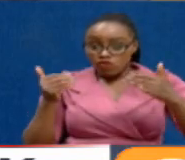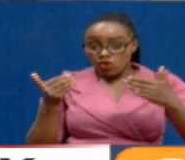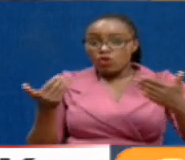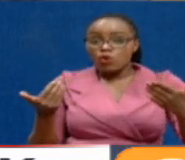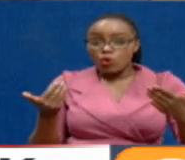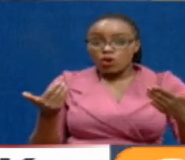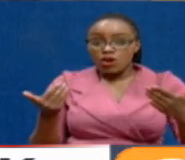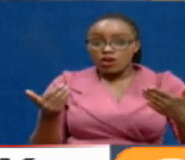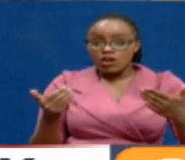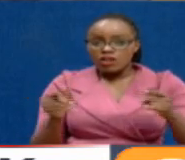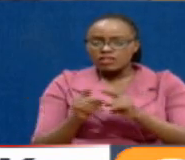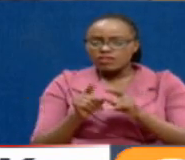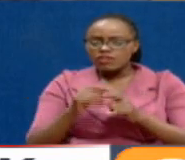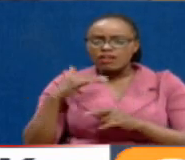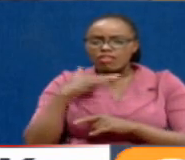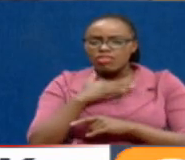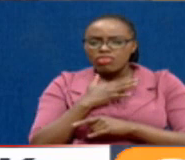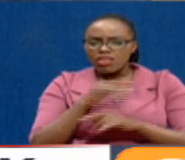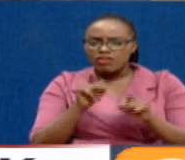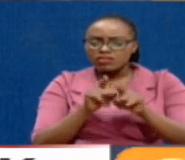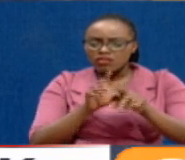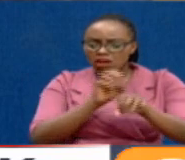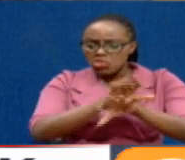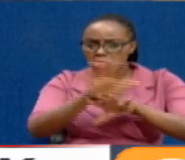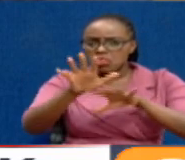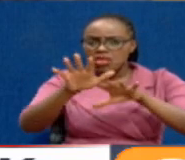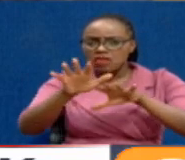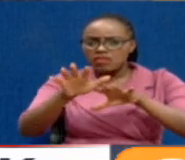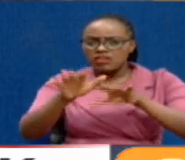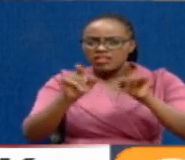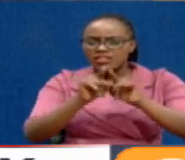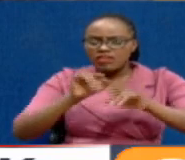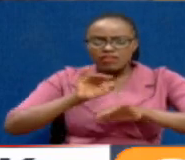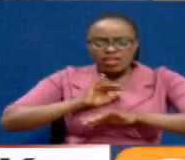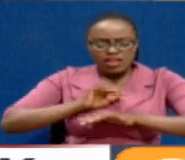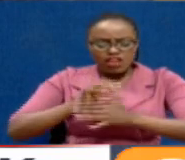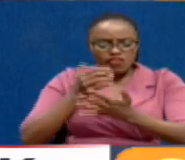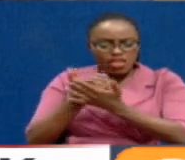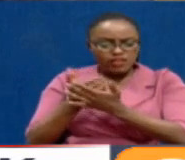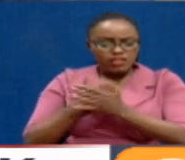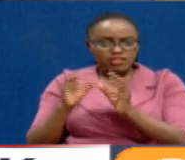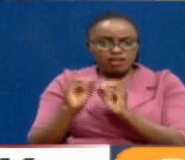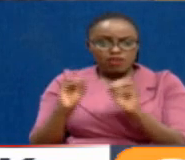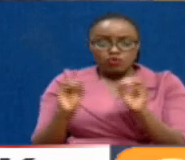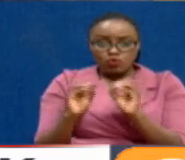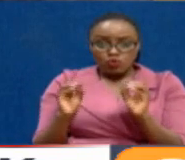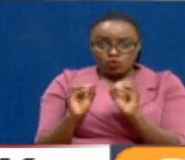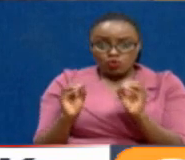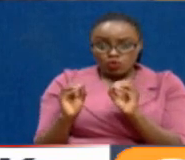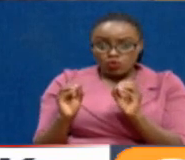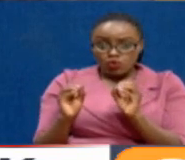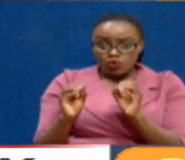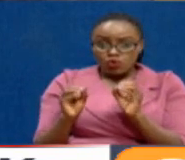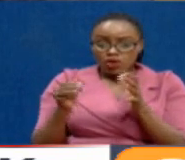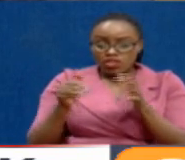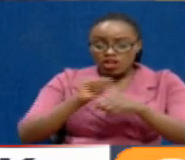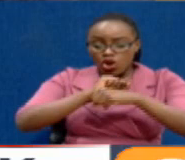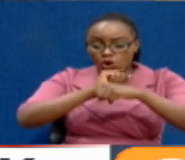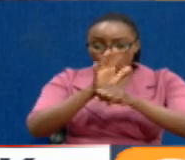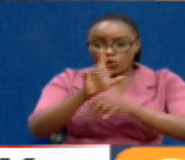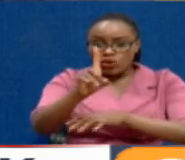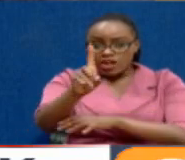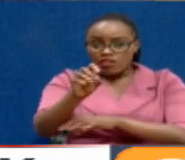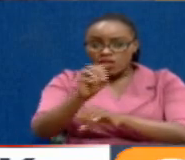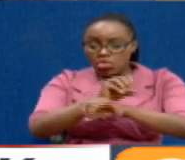where if sewage played a role in transmission. There's not sufficient evidence that the current coronavirus is